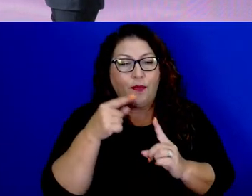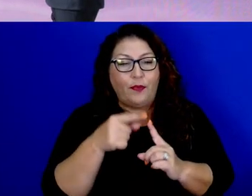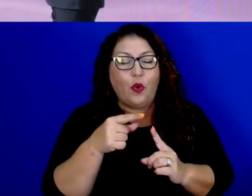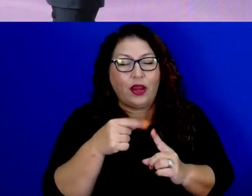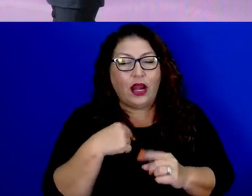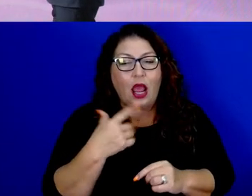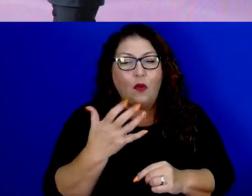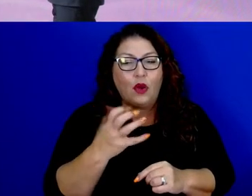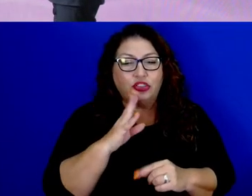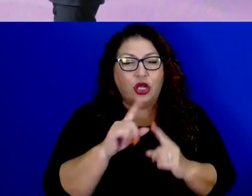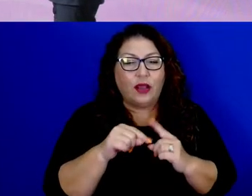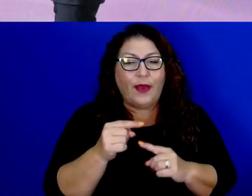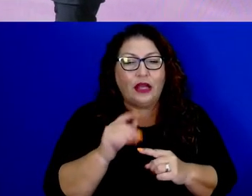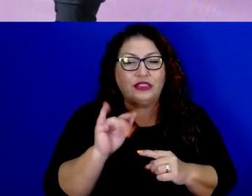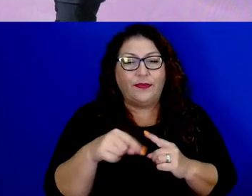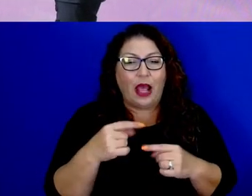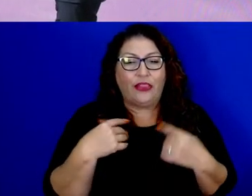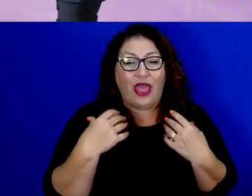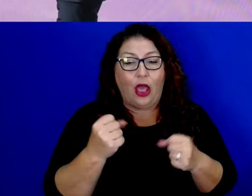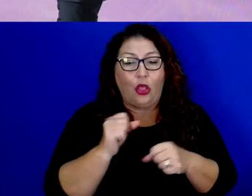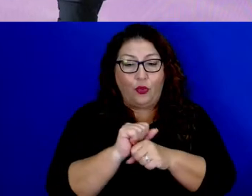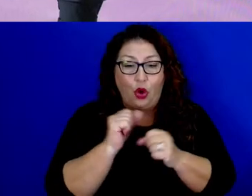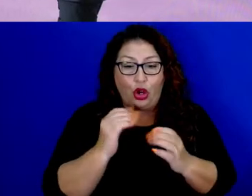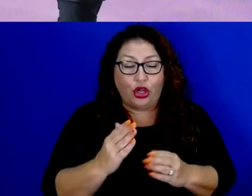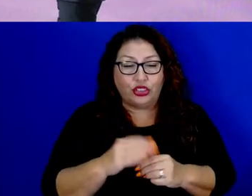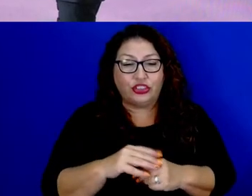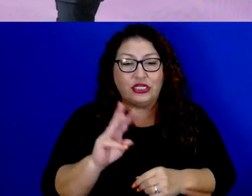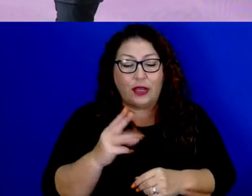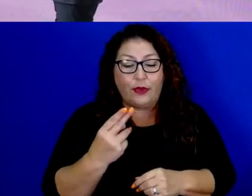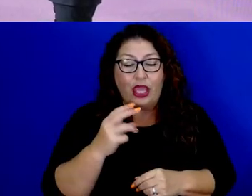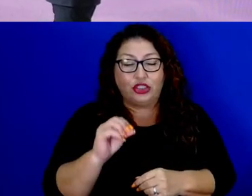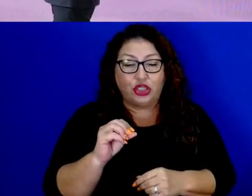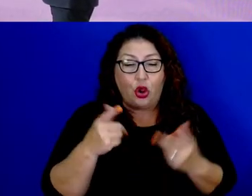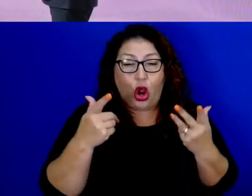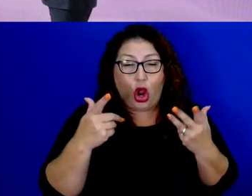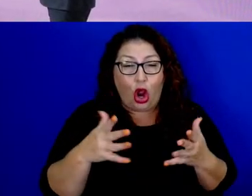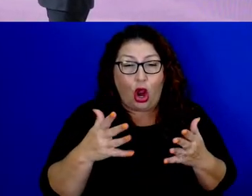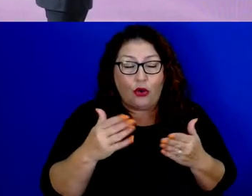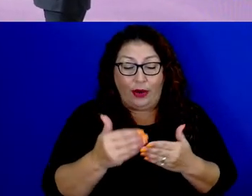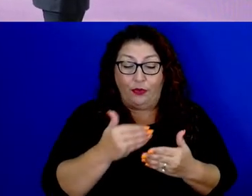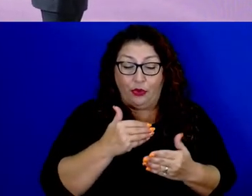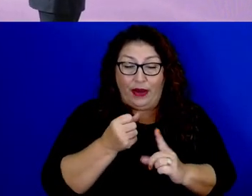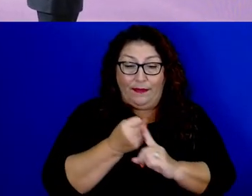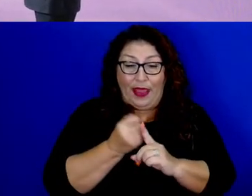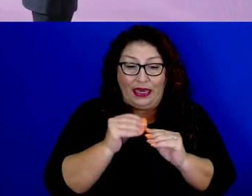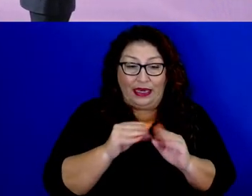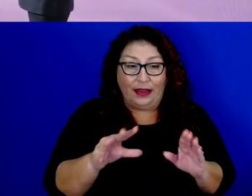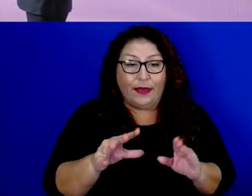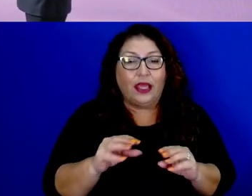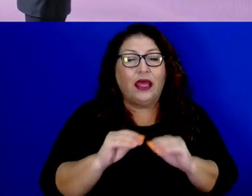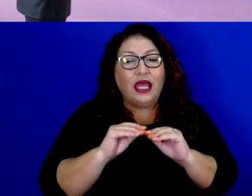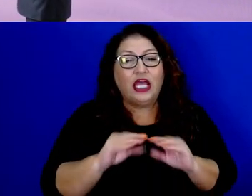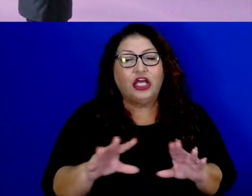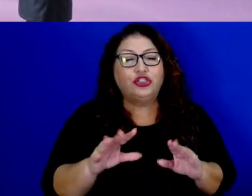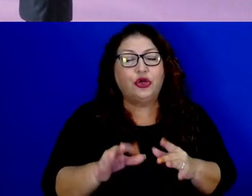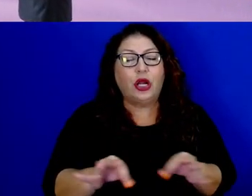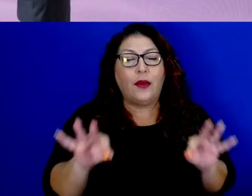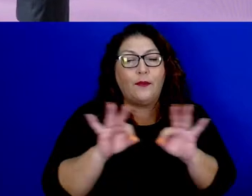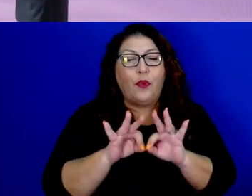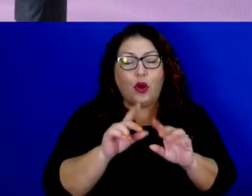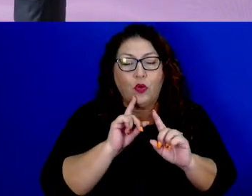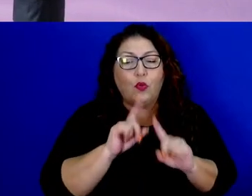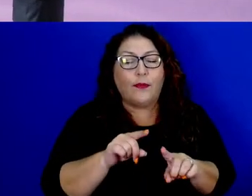health workforce. WHO, already pre-pandemic, had issued an important report,